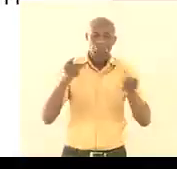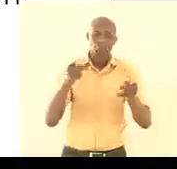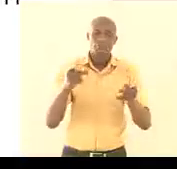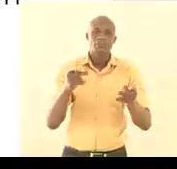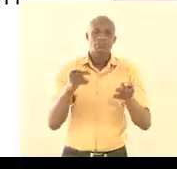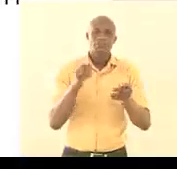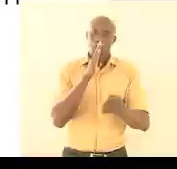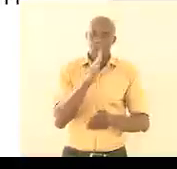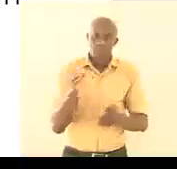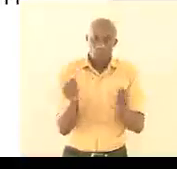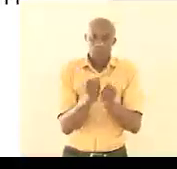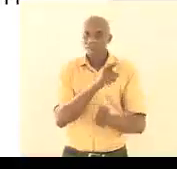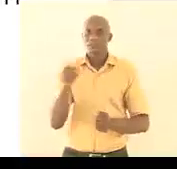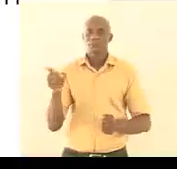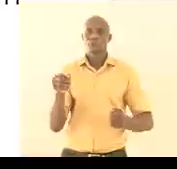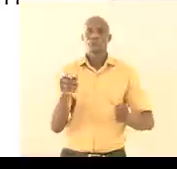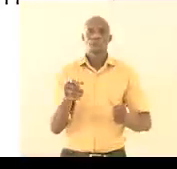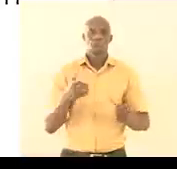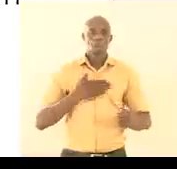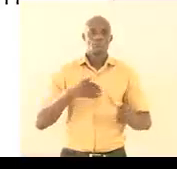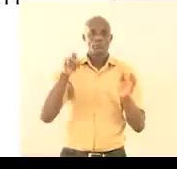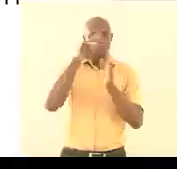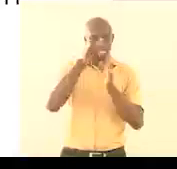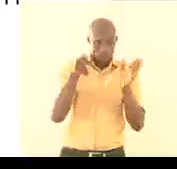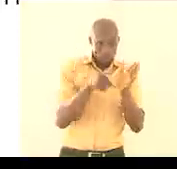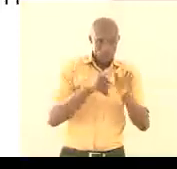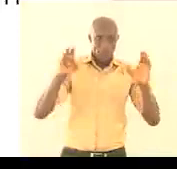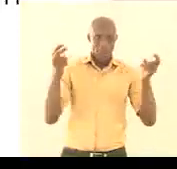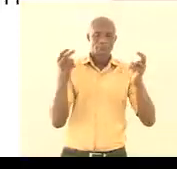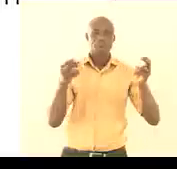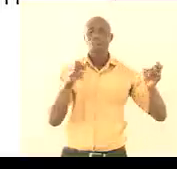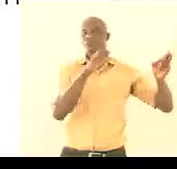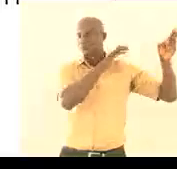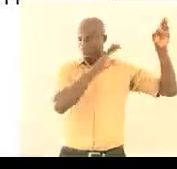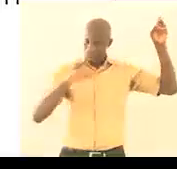So my own principal theme is Christ's gift of peace.